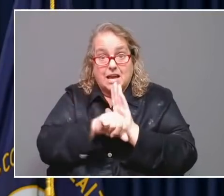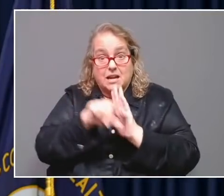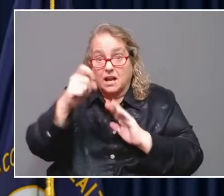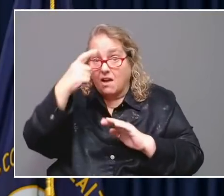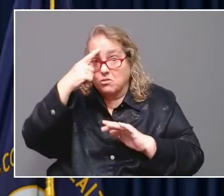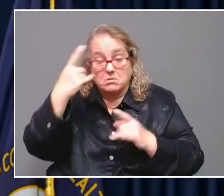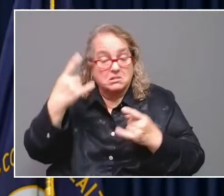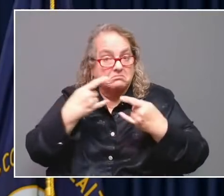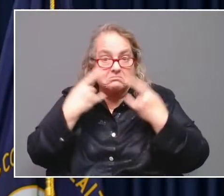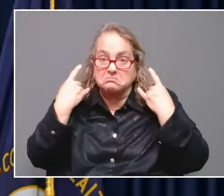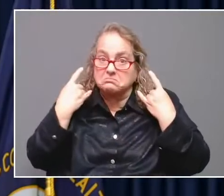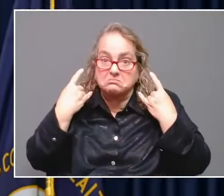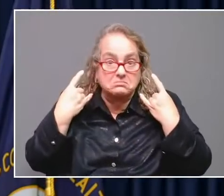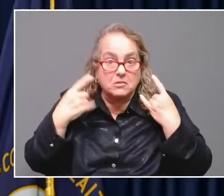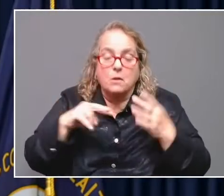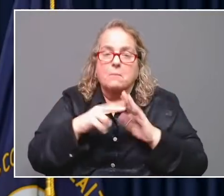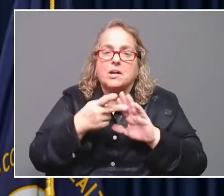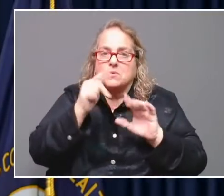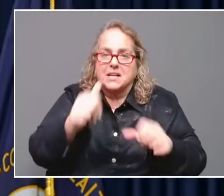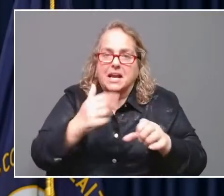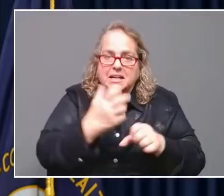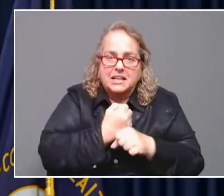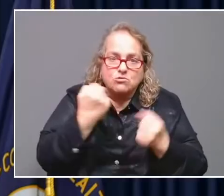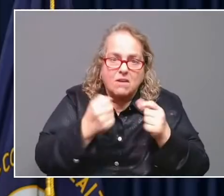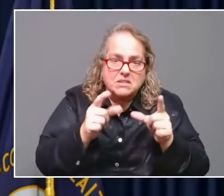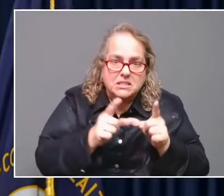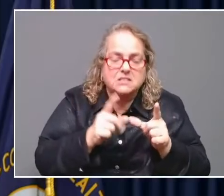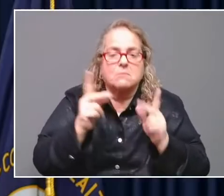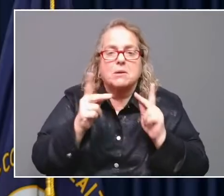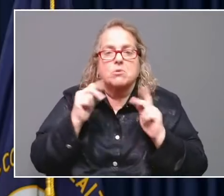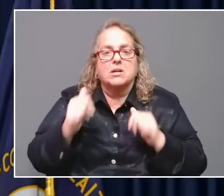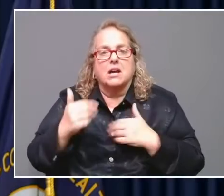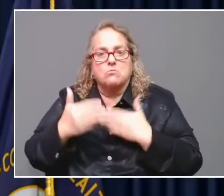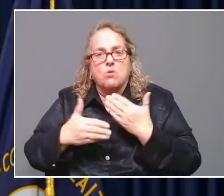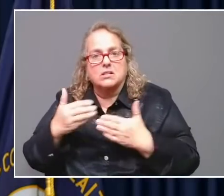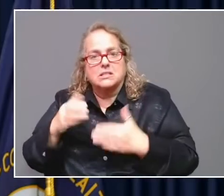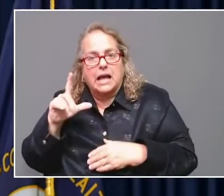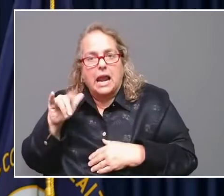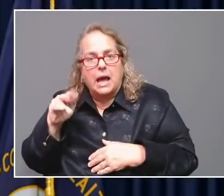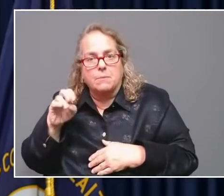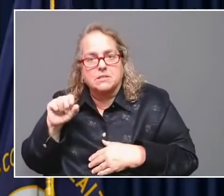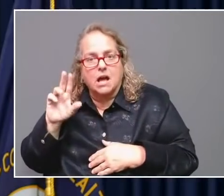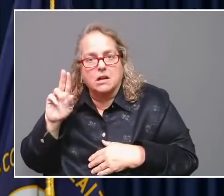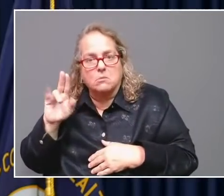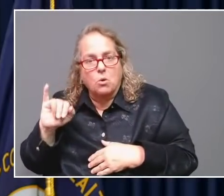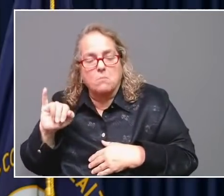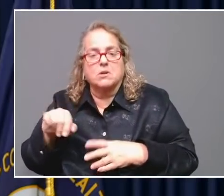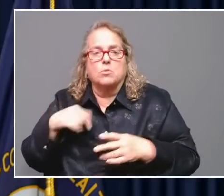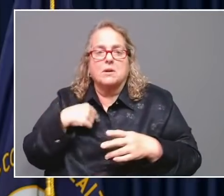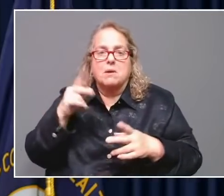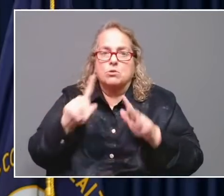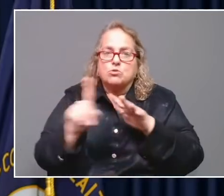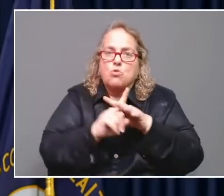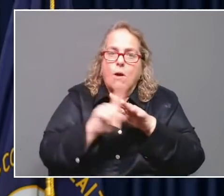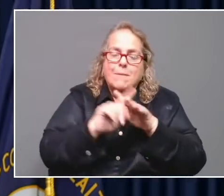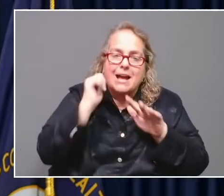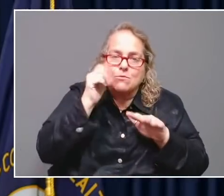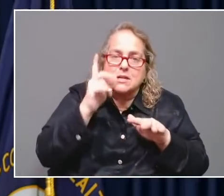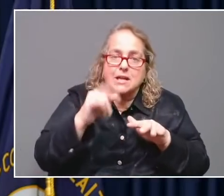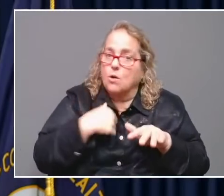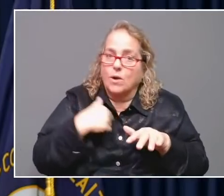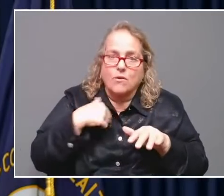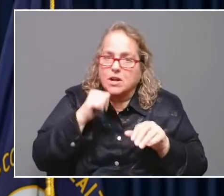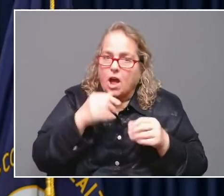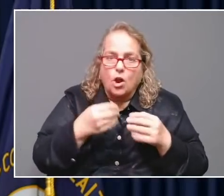means people are here to process claims. That means we have people showing up every single day, and we're not losing our productivity